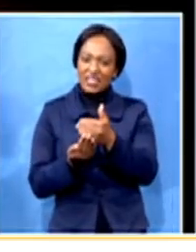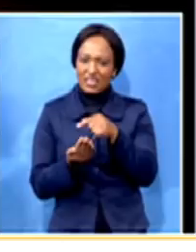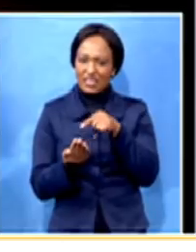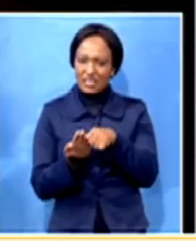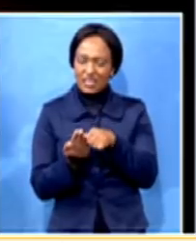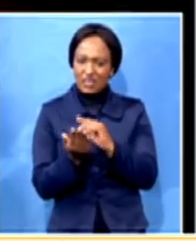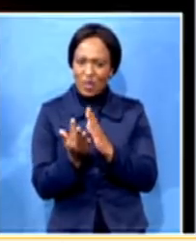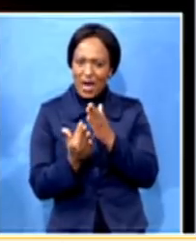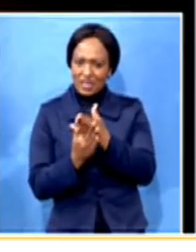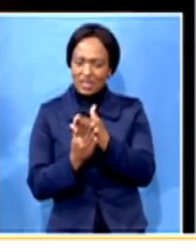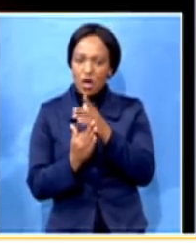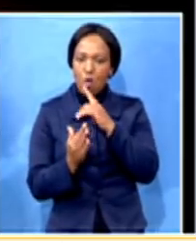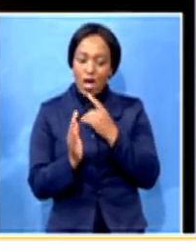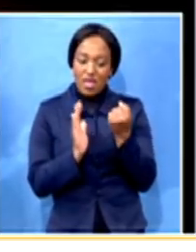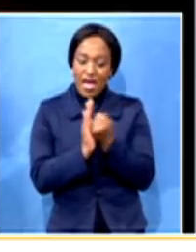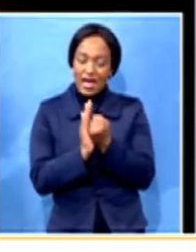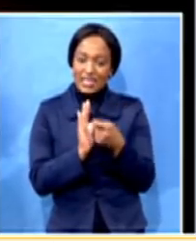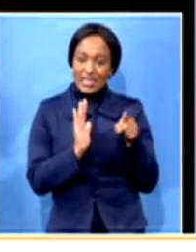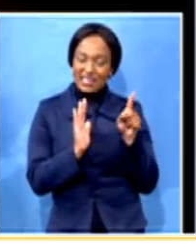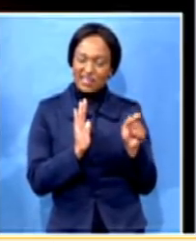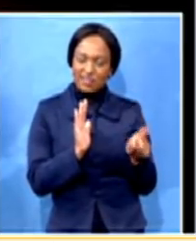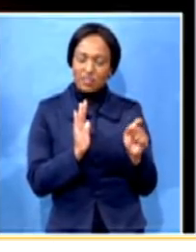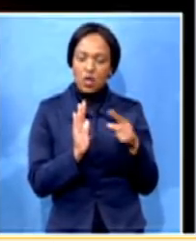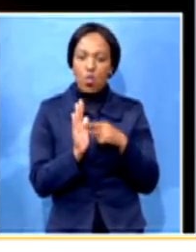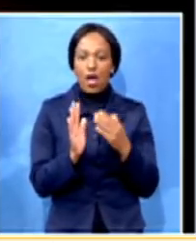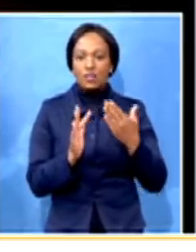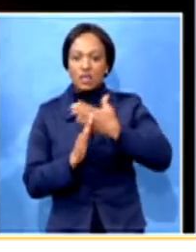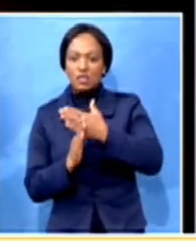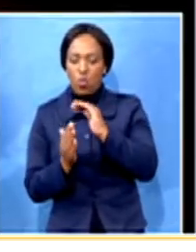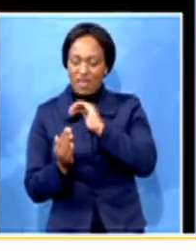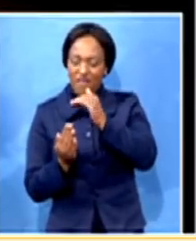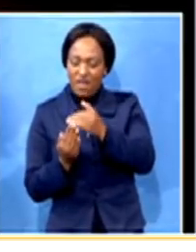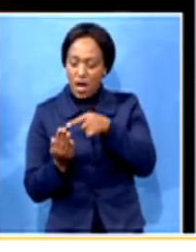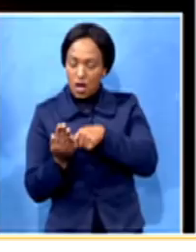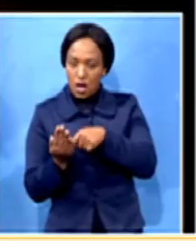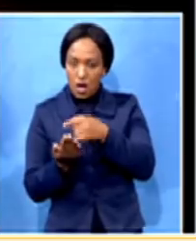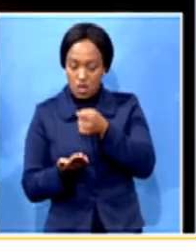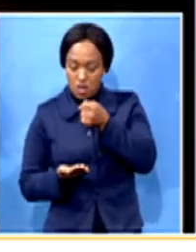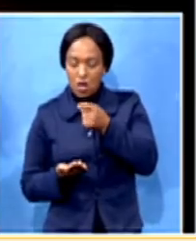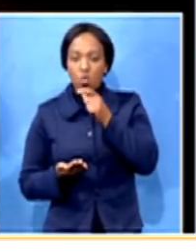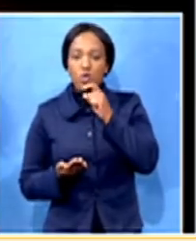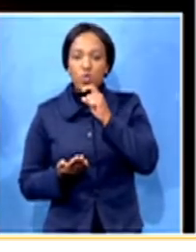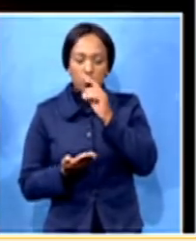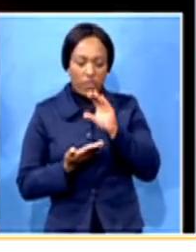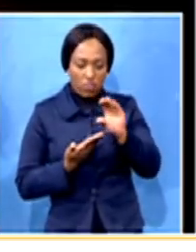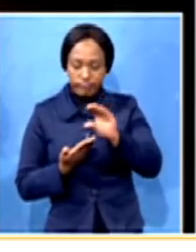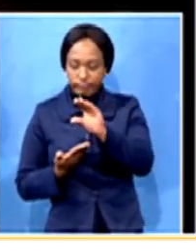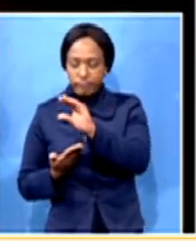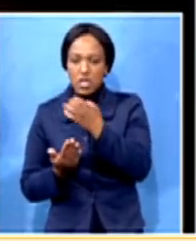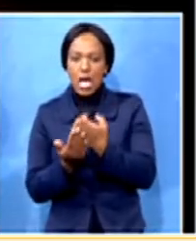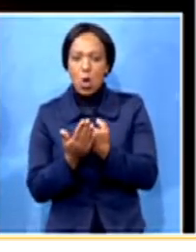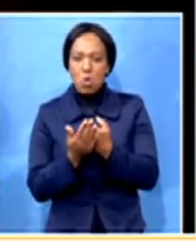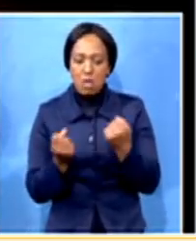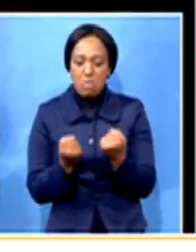to enable access to the funds to finance these economic growth proposals. So, given the challenges that